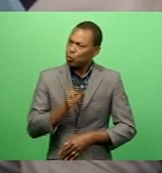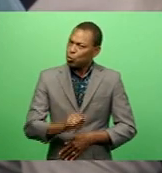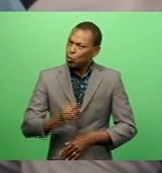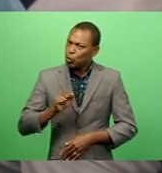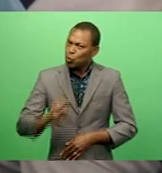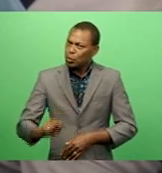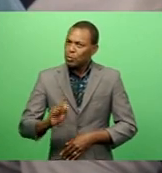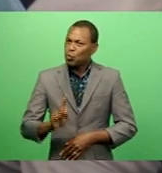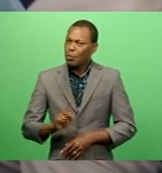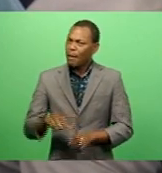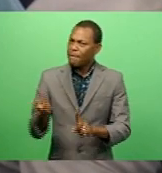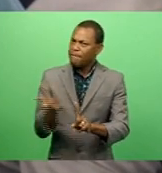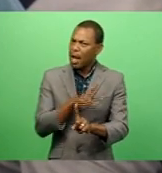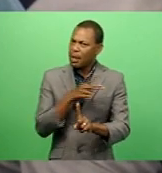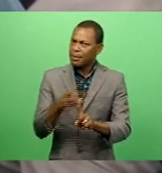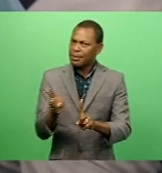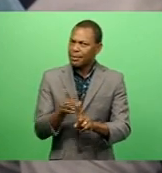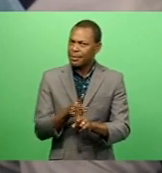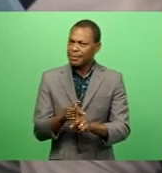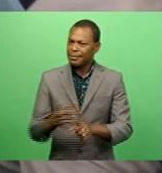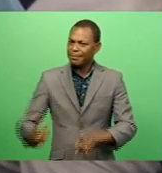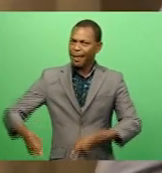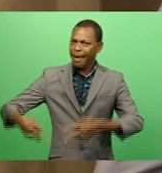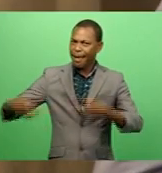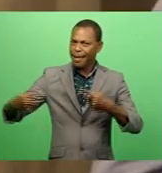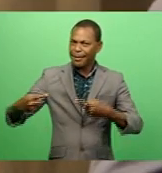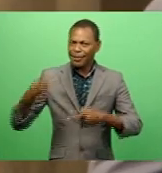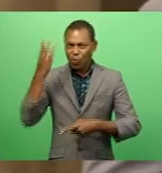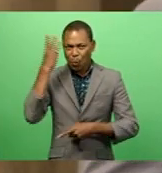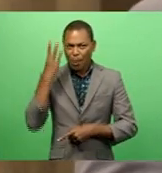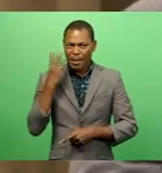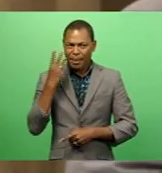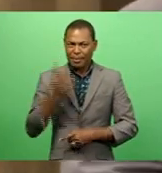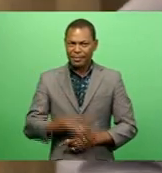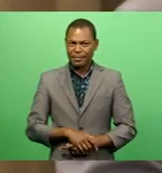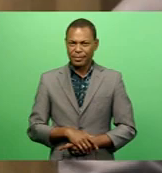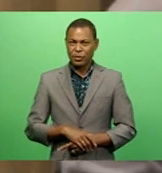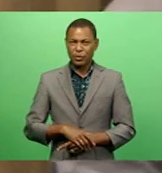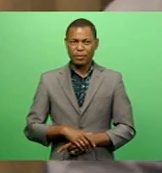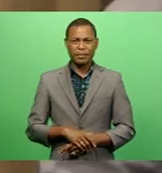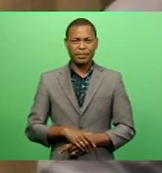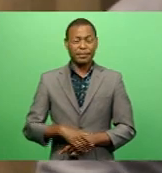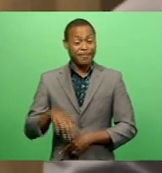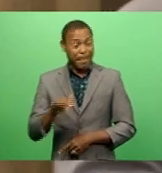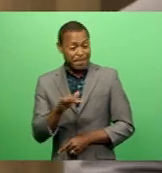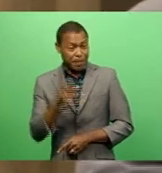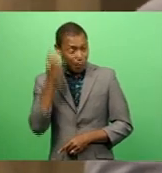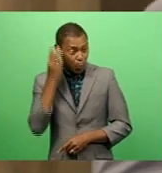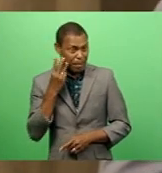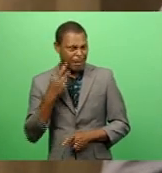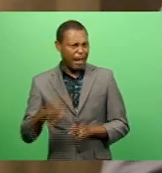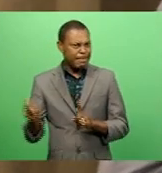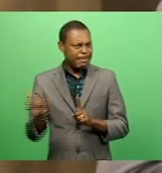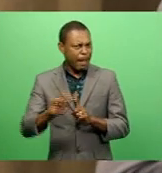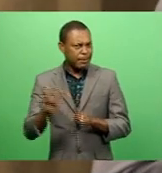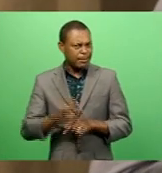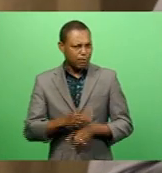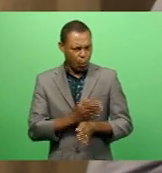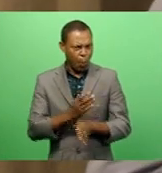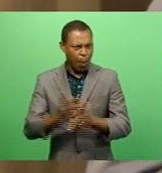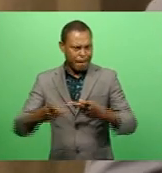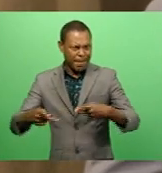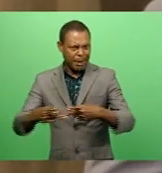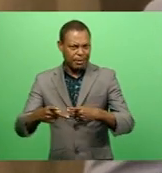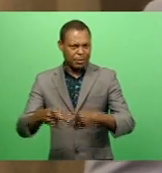of violence against his female staff. Our women and girls are targeted at home as well as in the workplace, in schools, hospitals